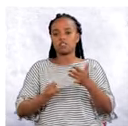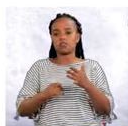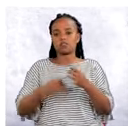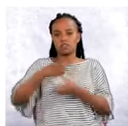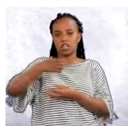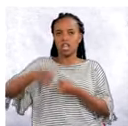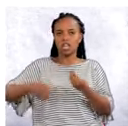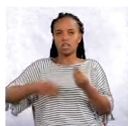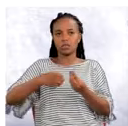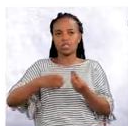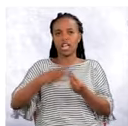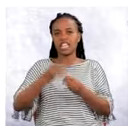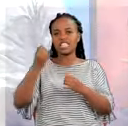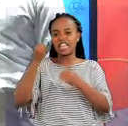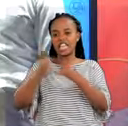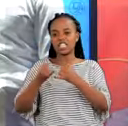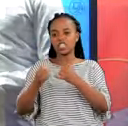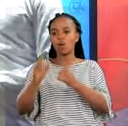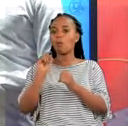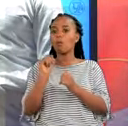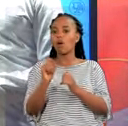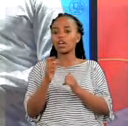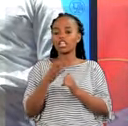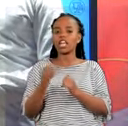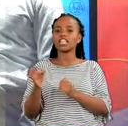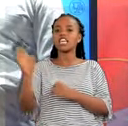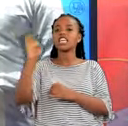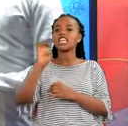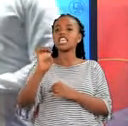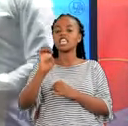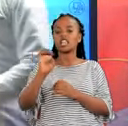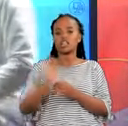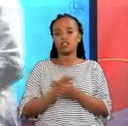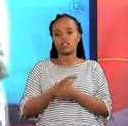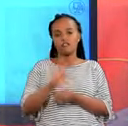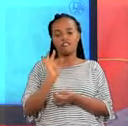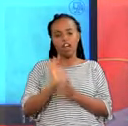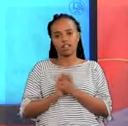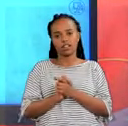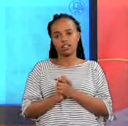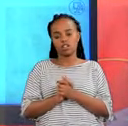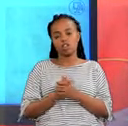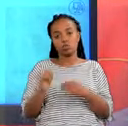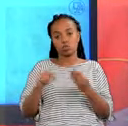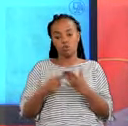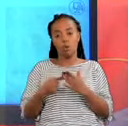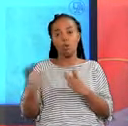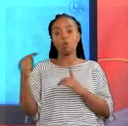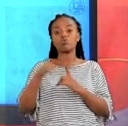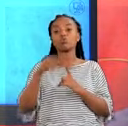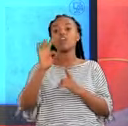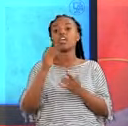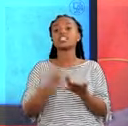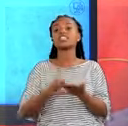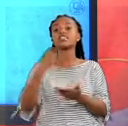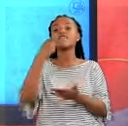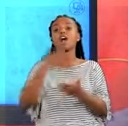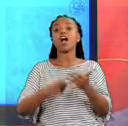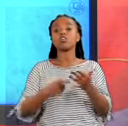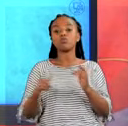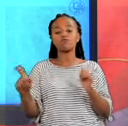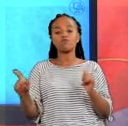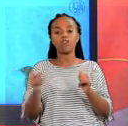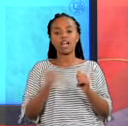sketch the ellipse, and find its eccentricity. So, to find these values,